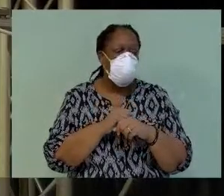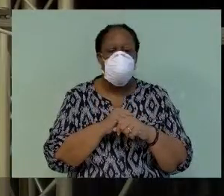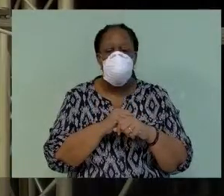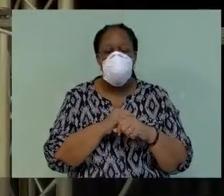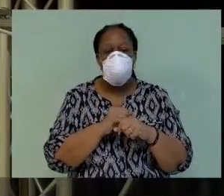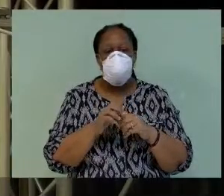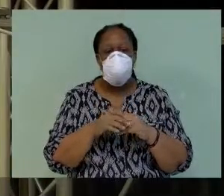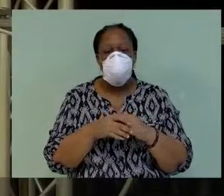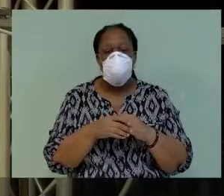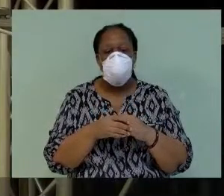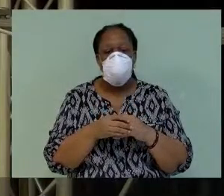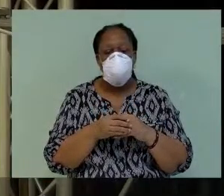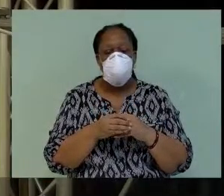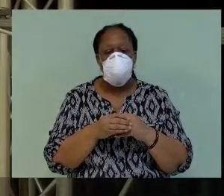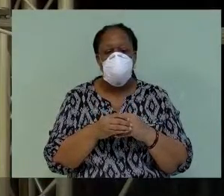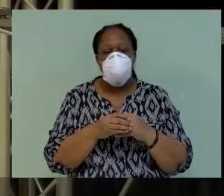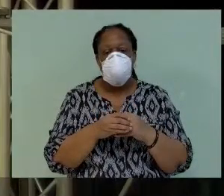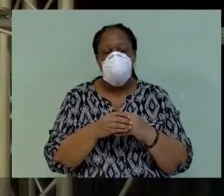holistic consultation.